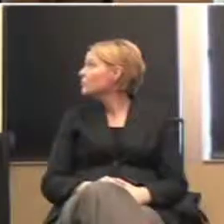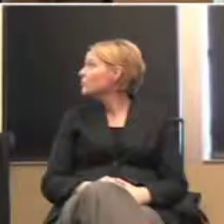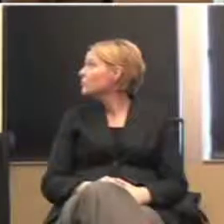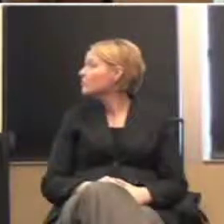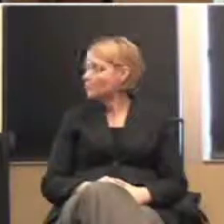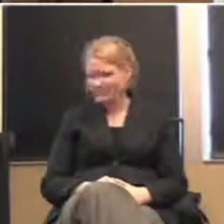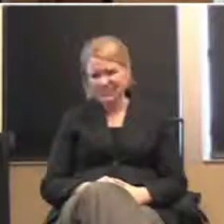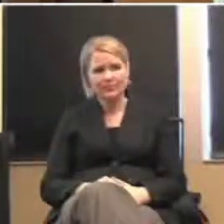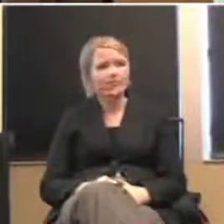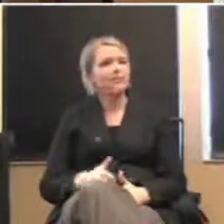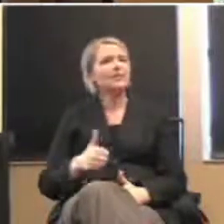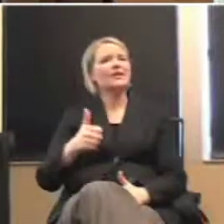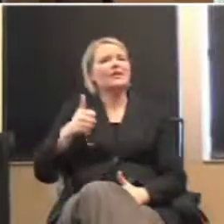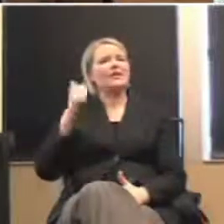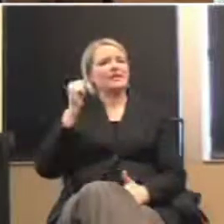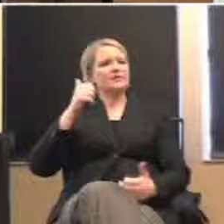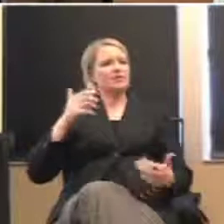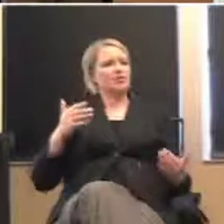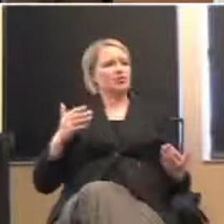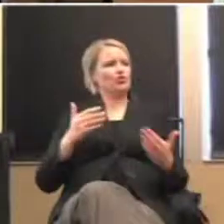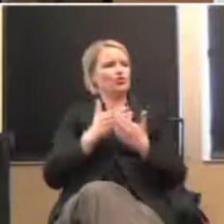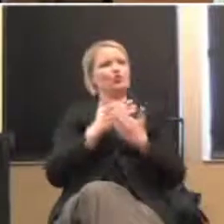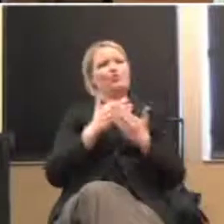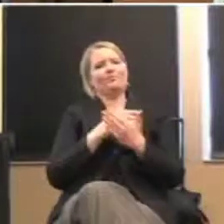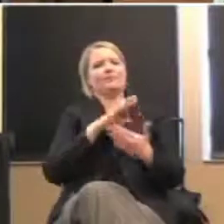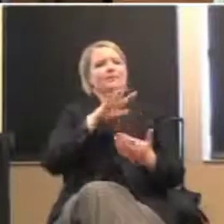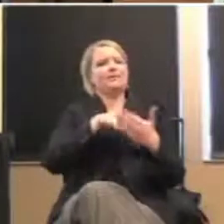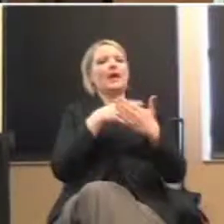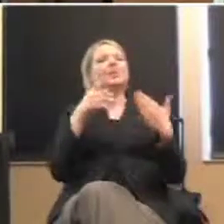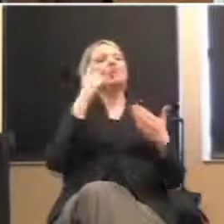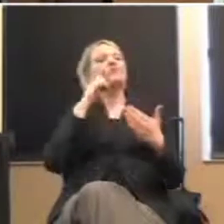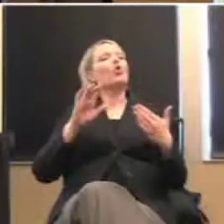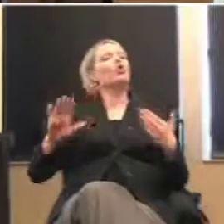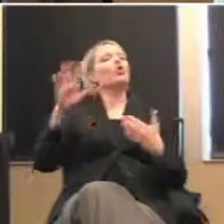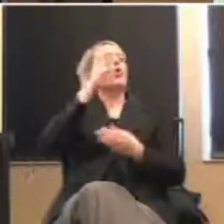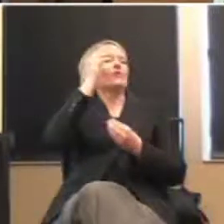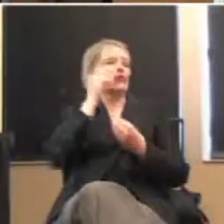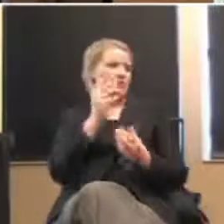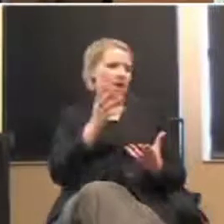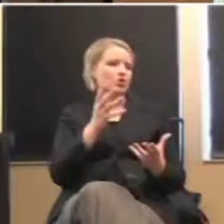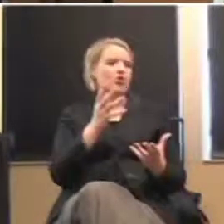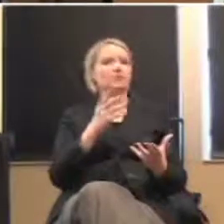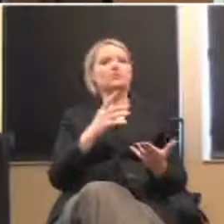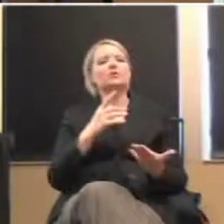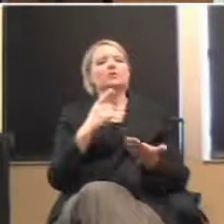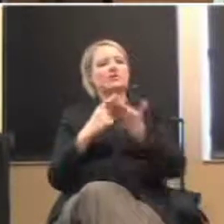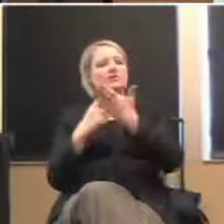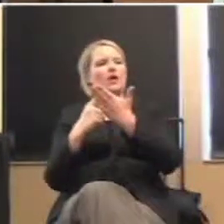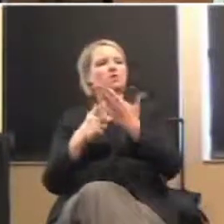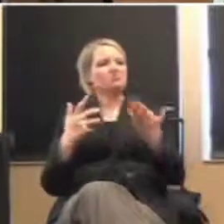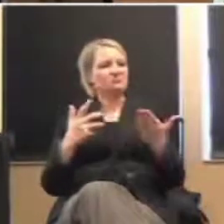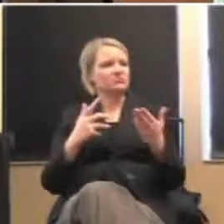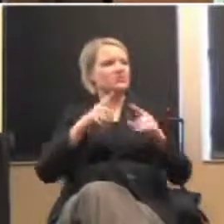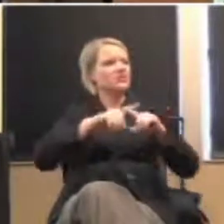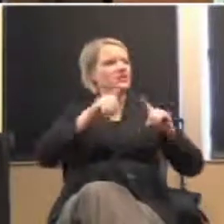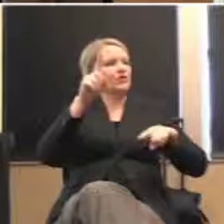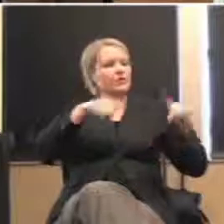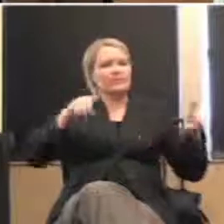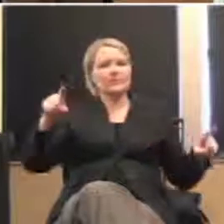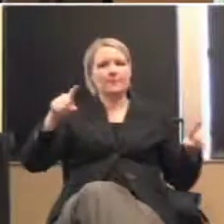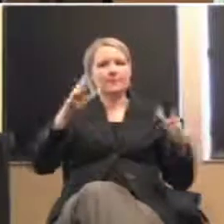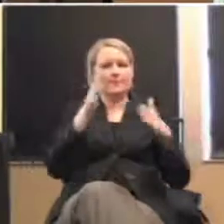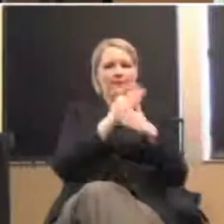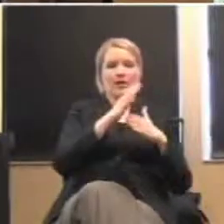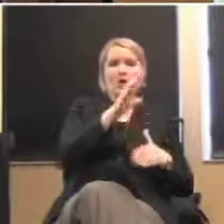And then this is just a new little table for your information that talks about the differences between the